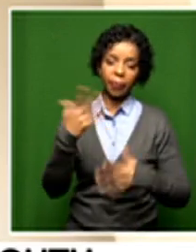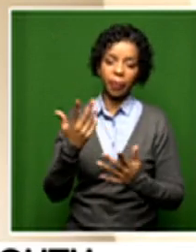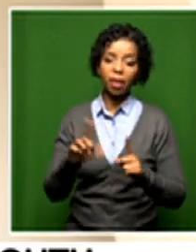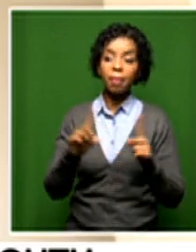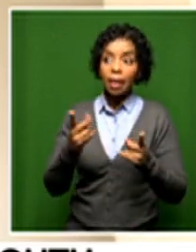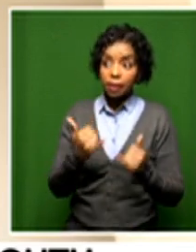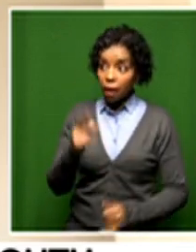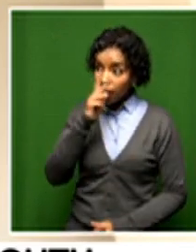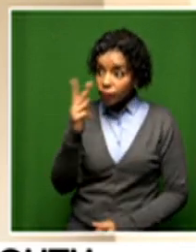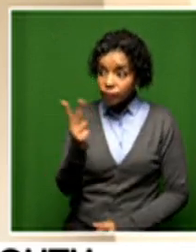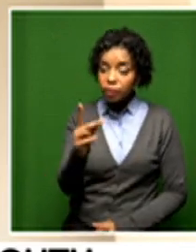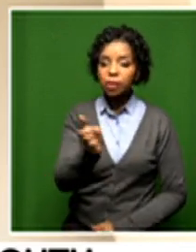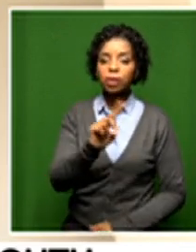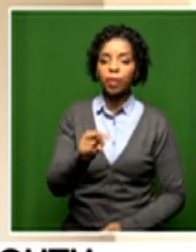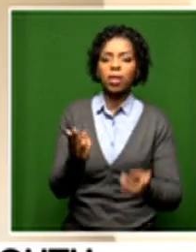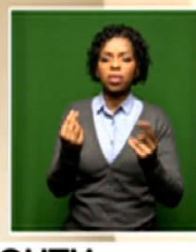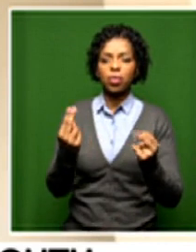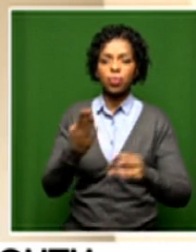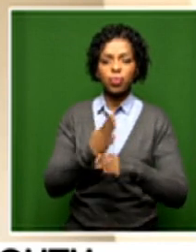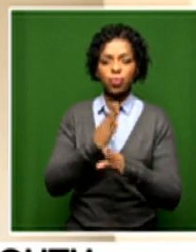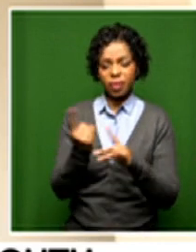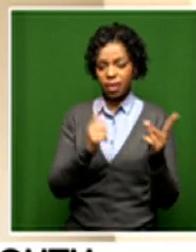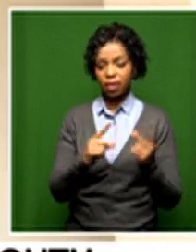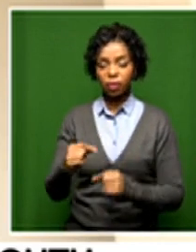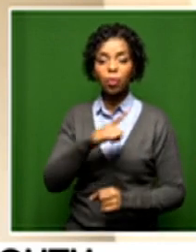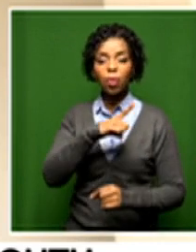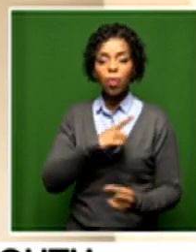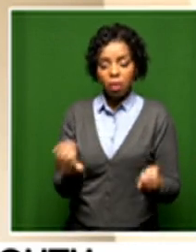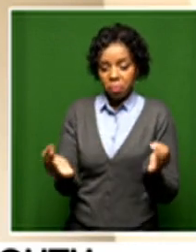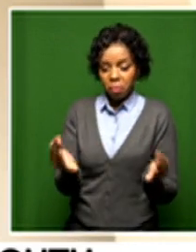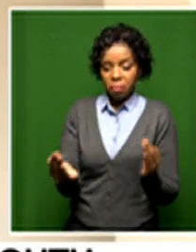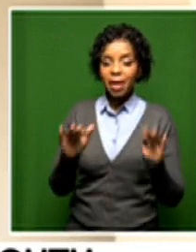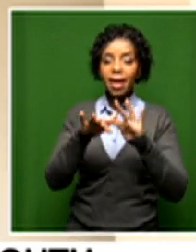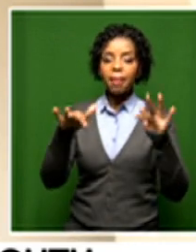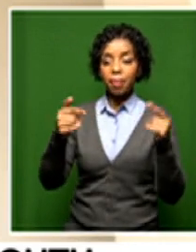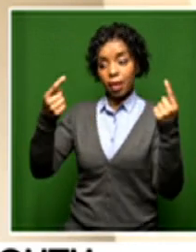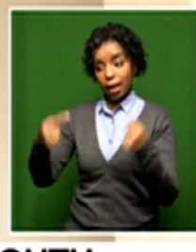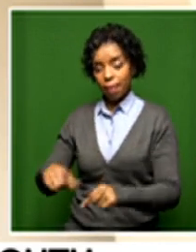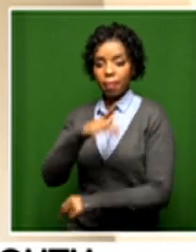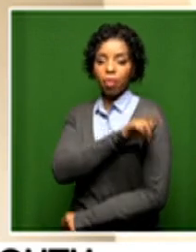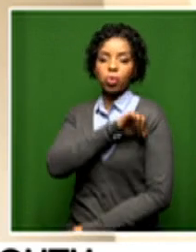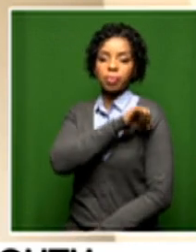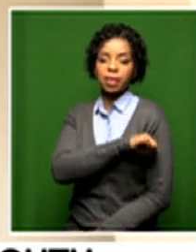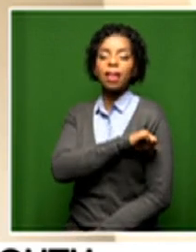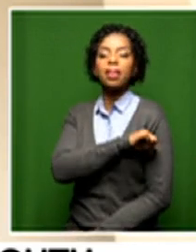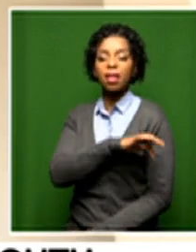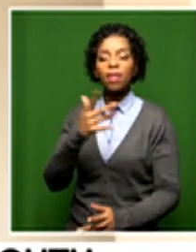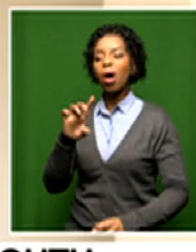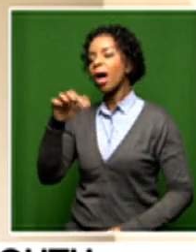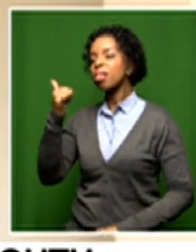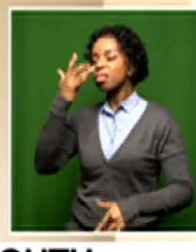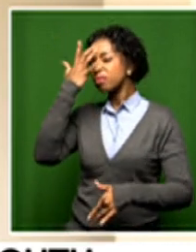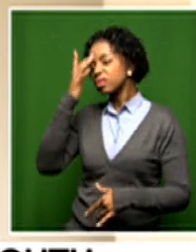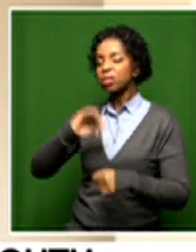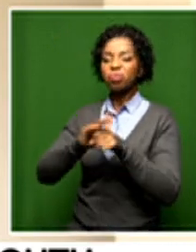which has been trying to compare when people are coming to hospital for other reasons to check how much exposure they have had to